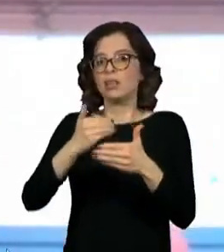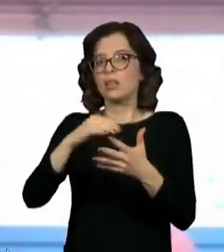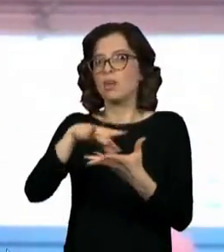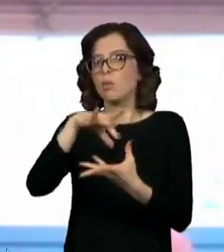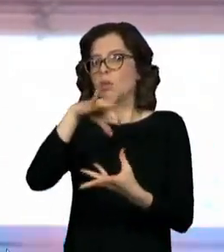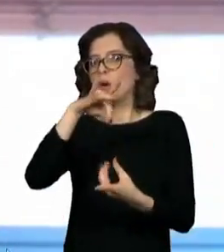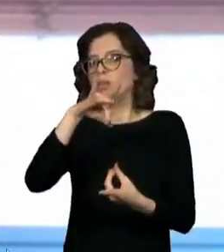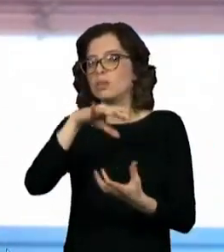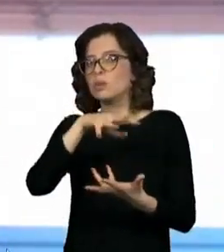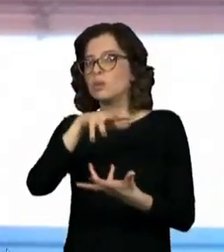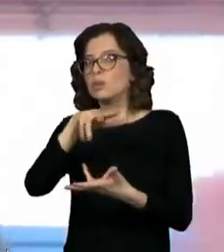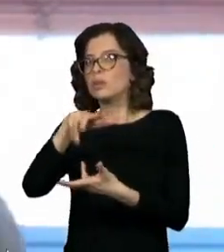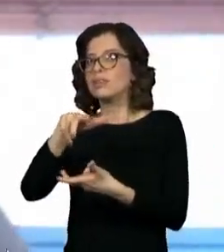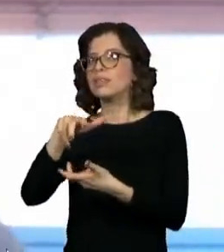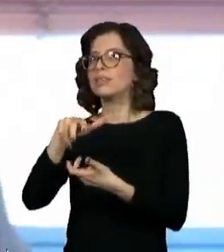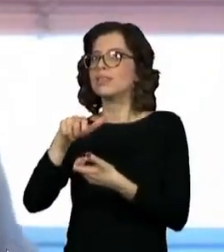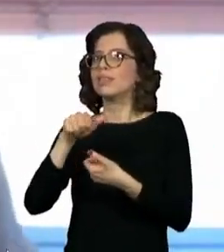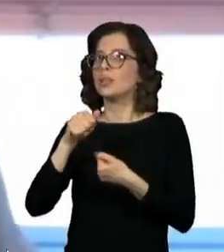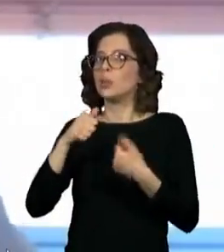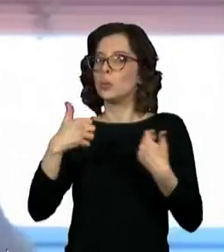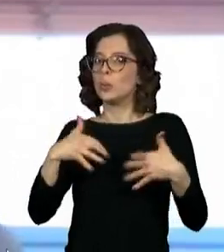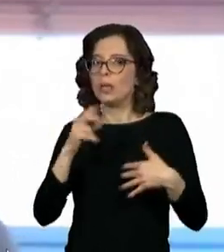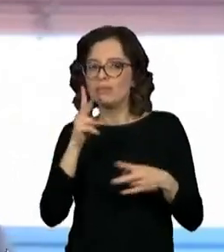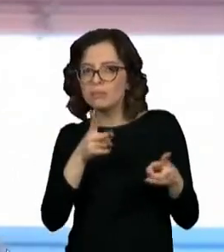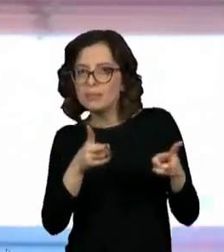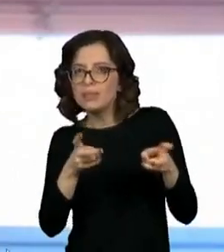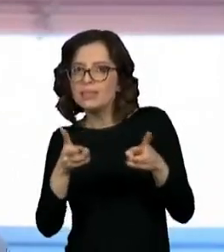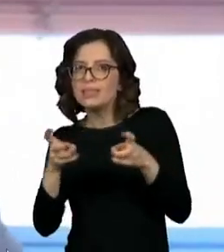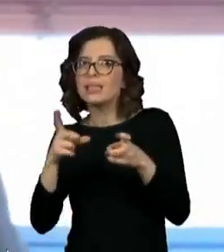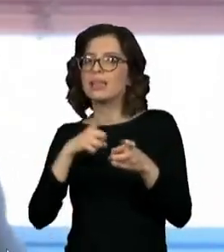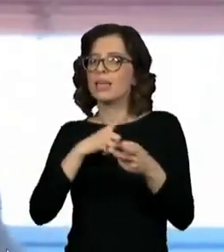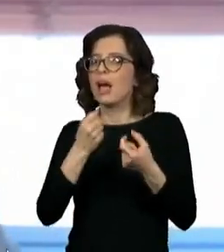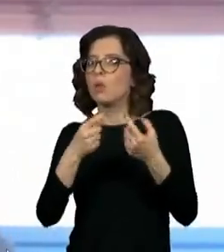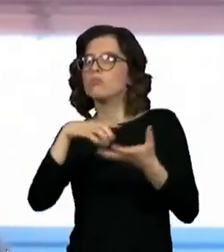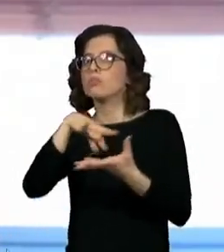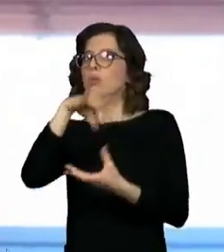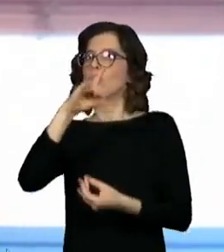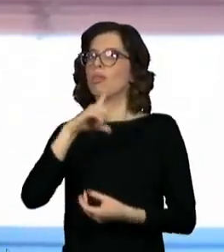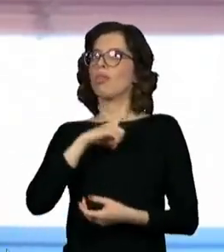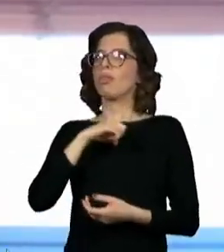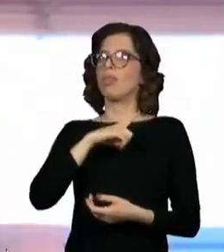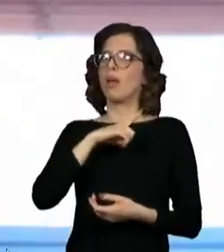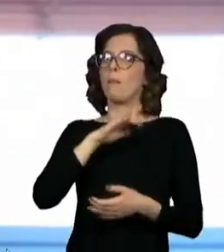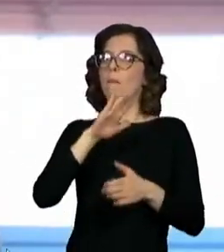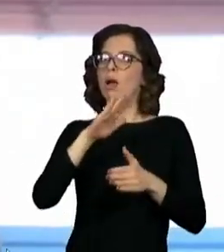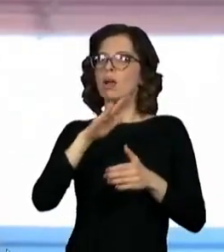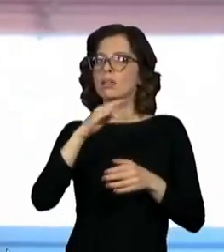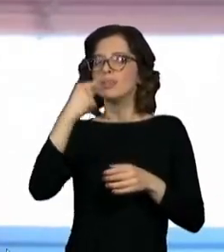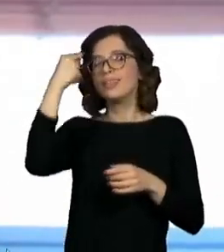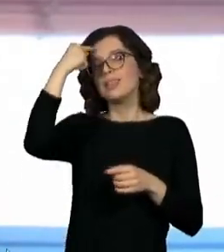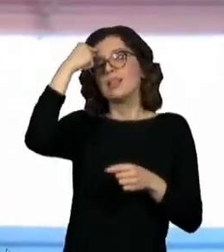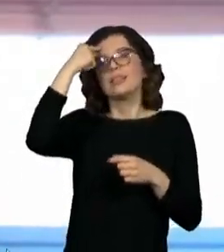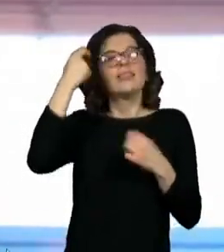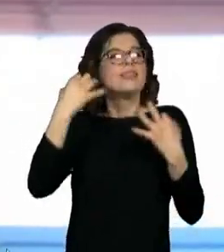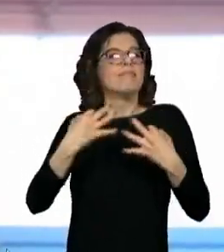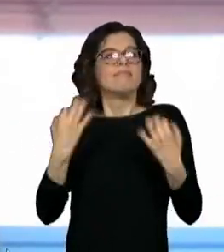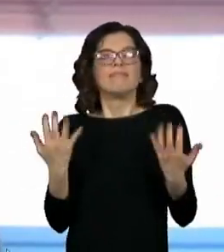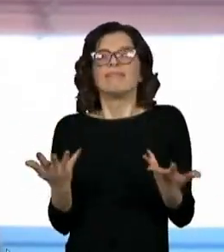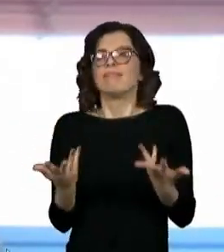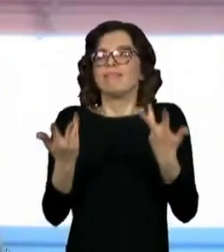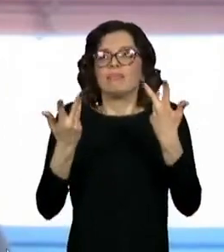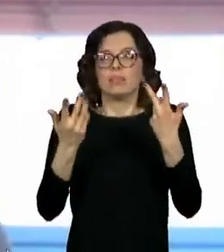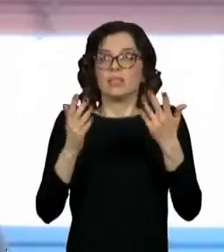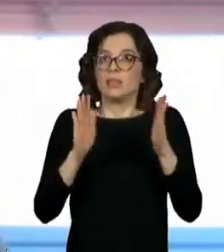Western-style democracy in the world. We thought everyone was going to be democratic, everyone was going to be like the United States. That was wishful thinking. That was naive. That was